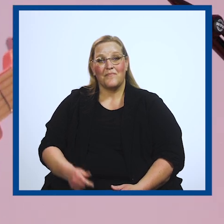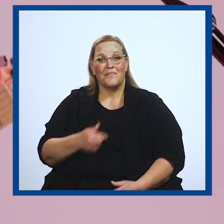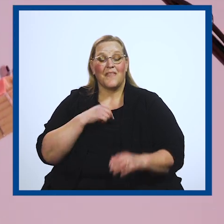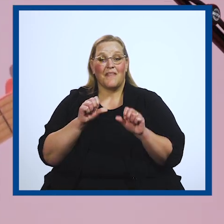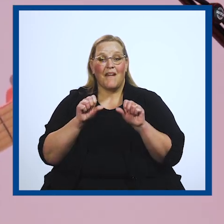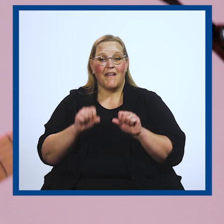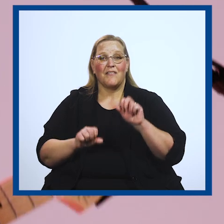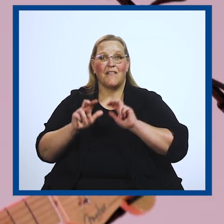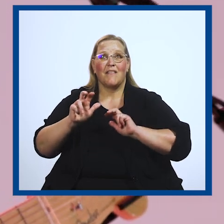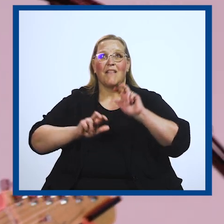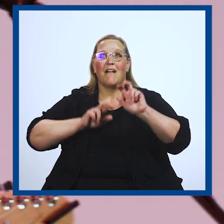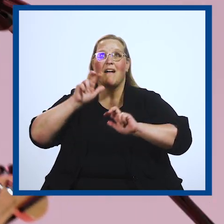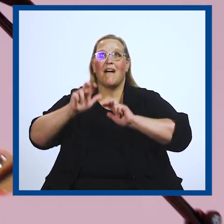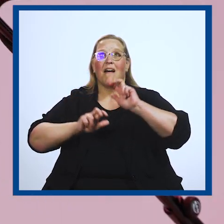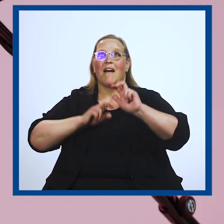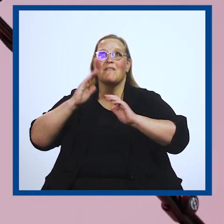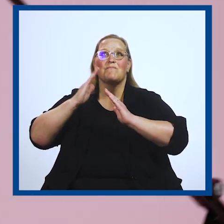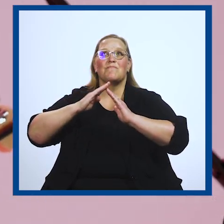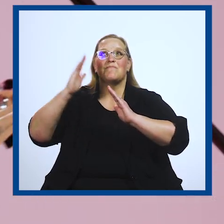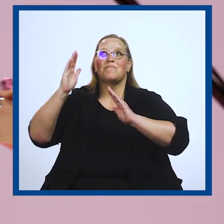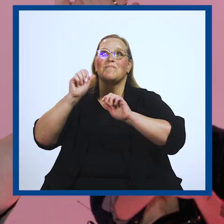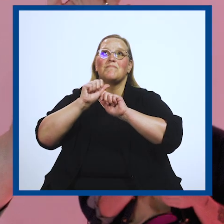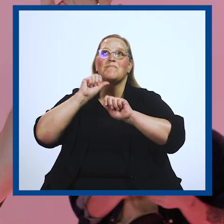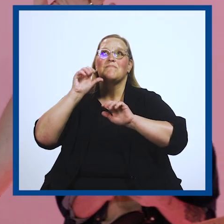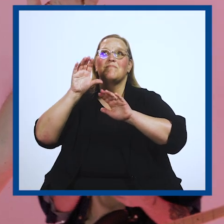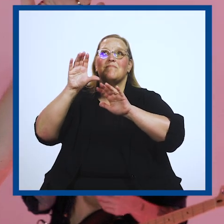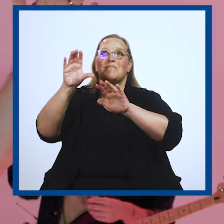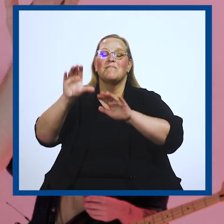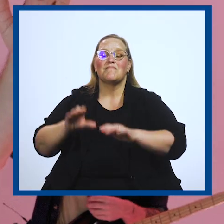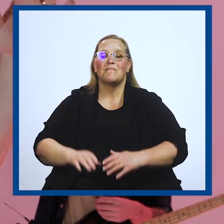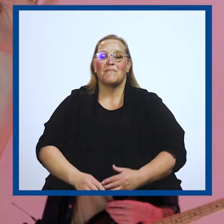I could climb the highest heights,